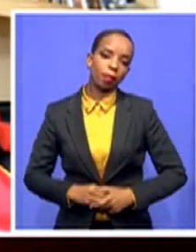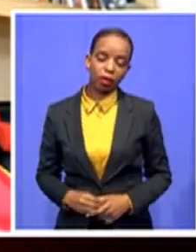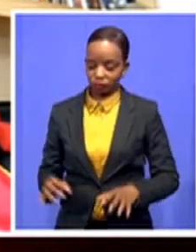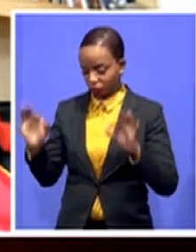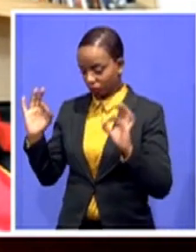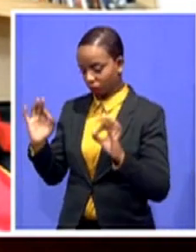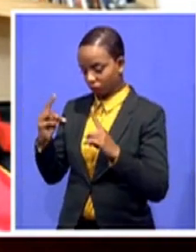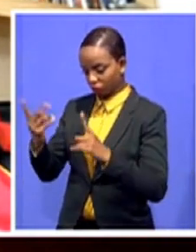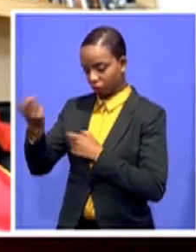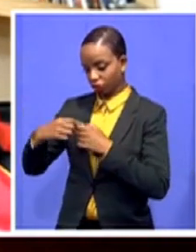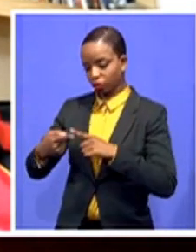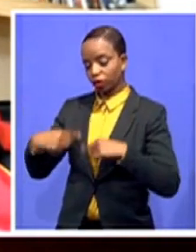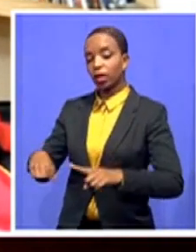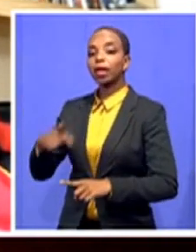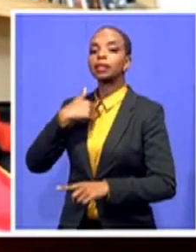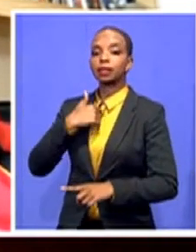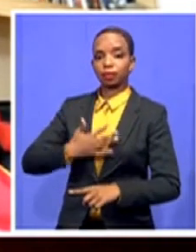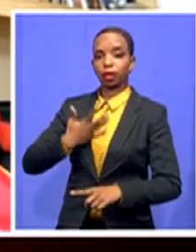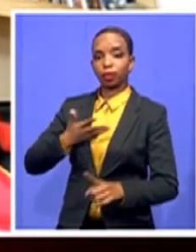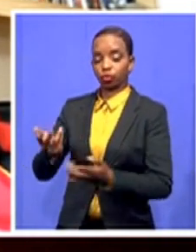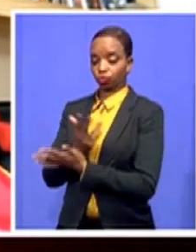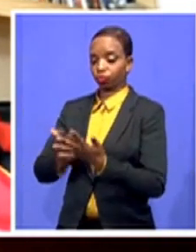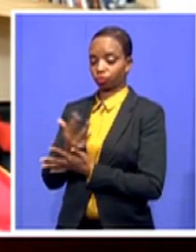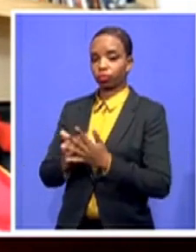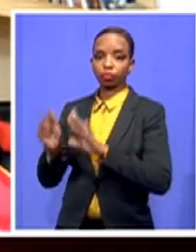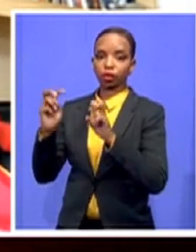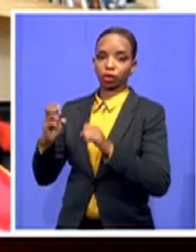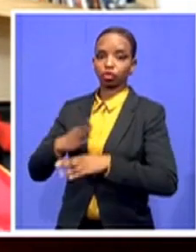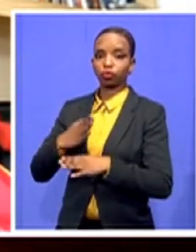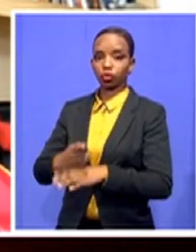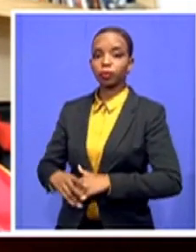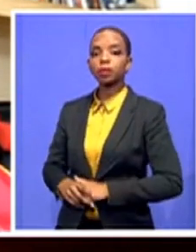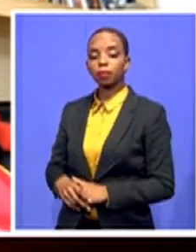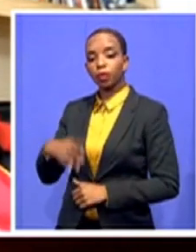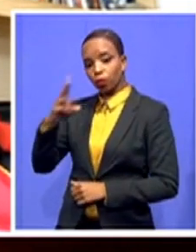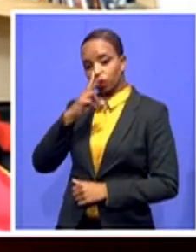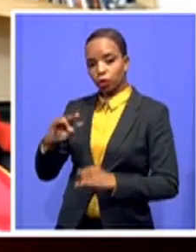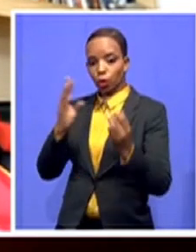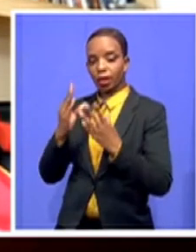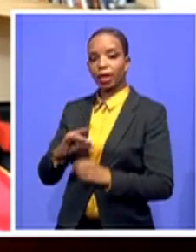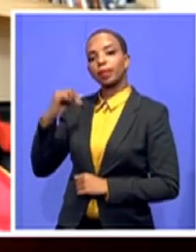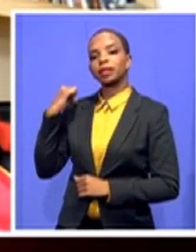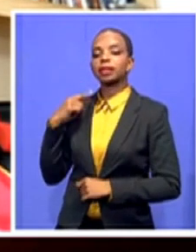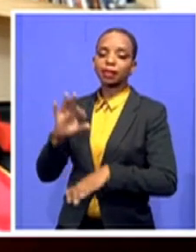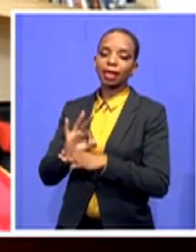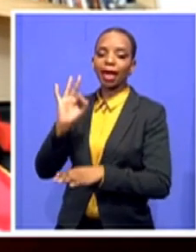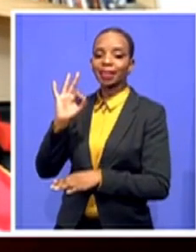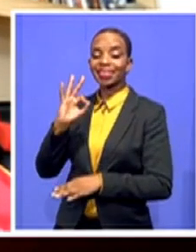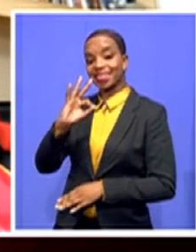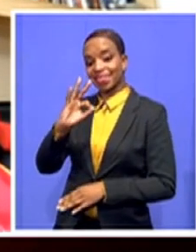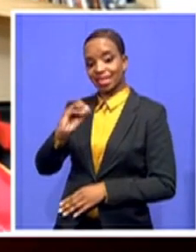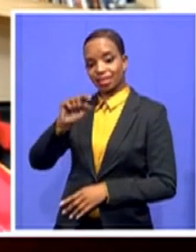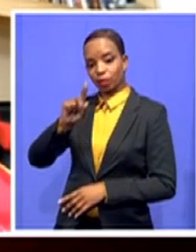We saw the numbers that came out yesterday, 30.1%. Some analysts say, although an increase